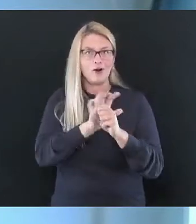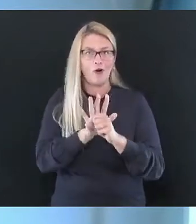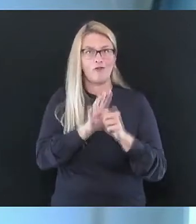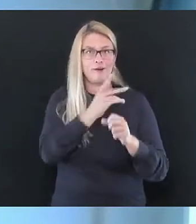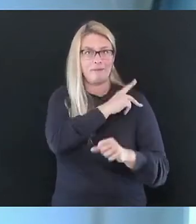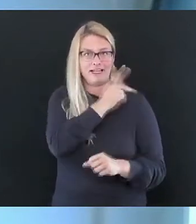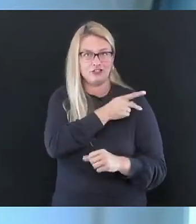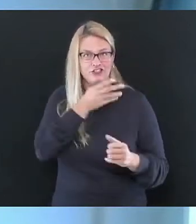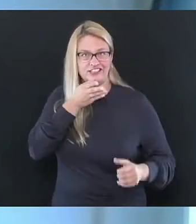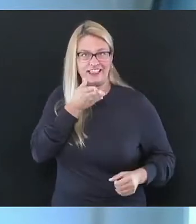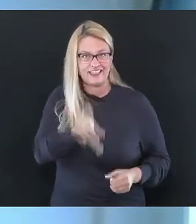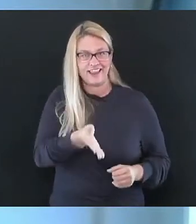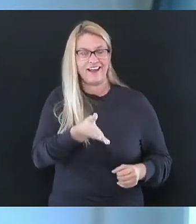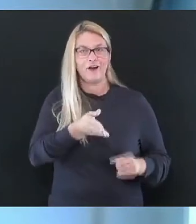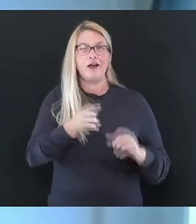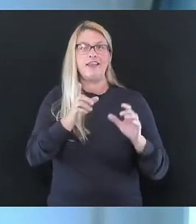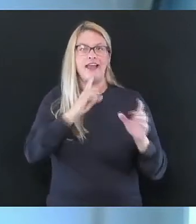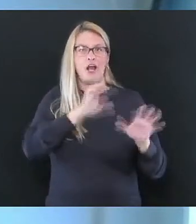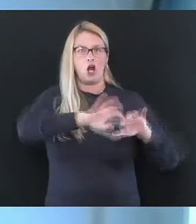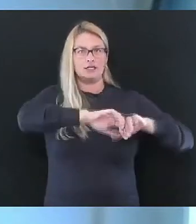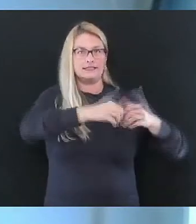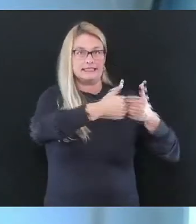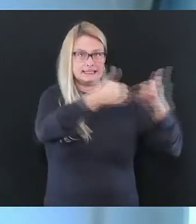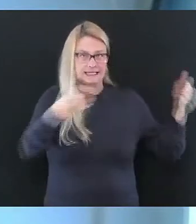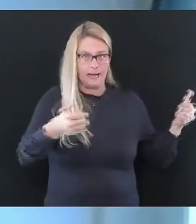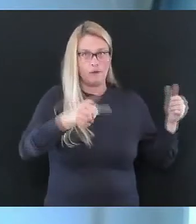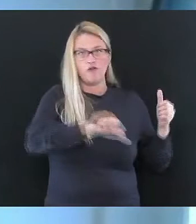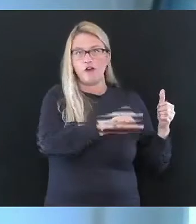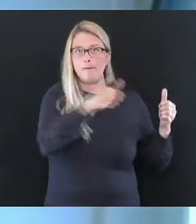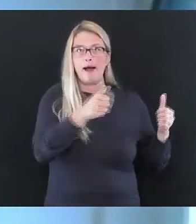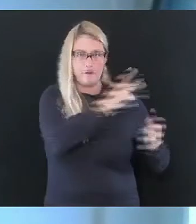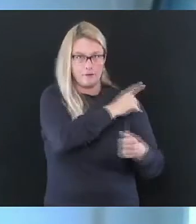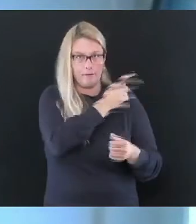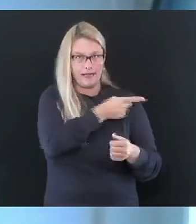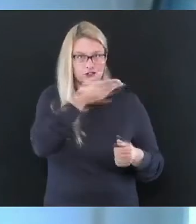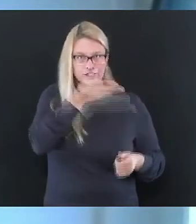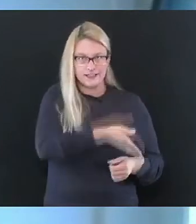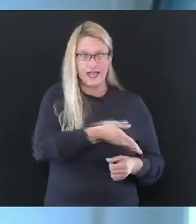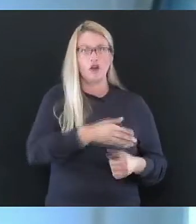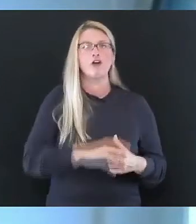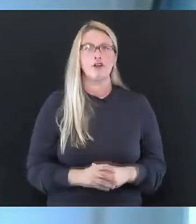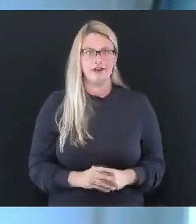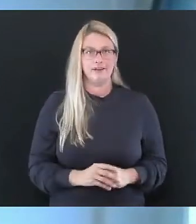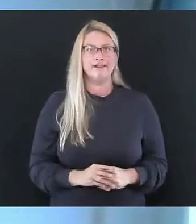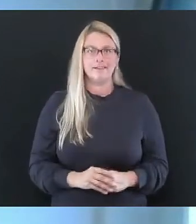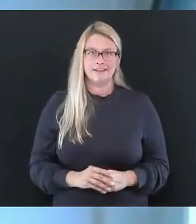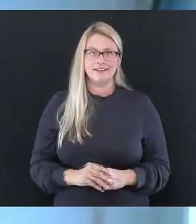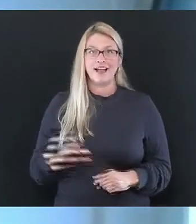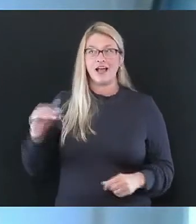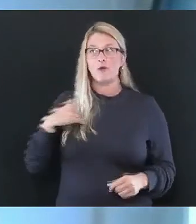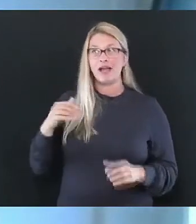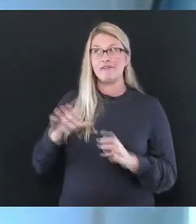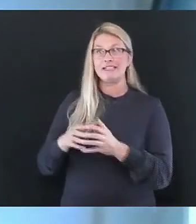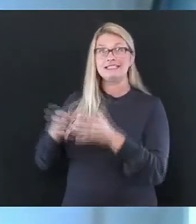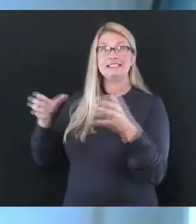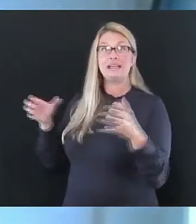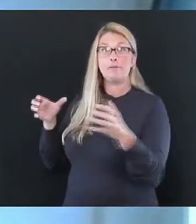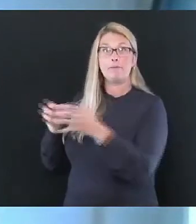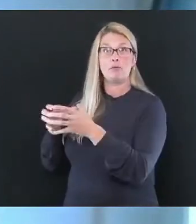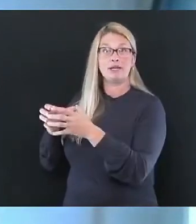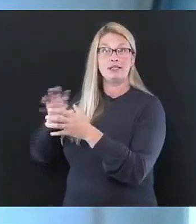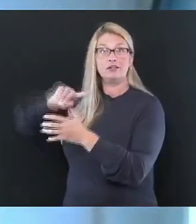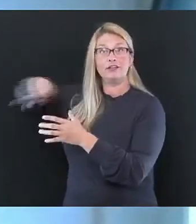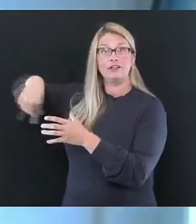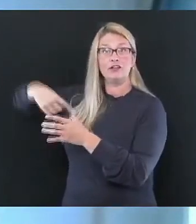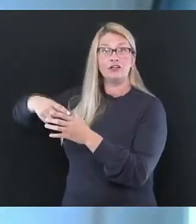are protected and are isolated from other patients in the facility. And we have a unit that is set up for individuals who